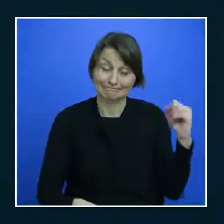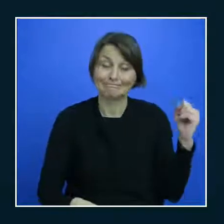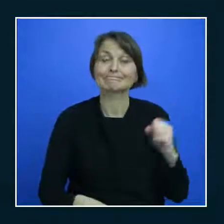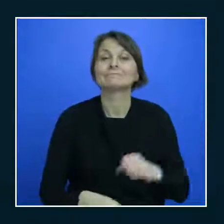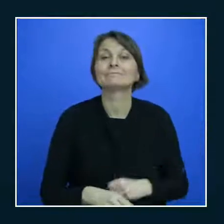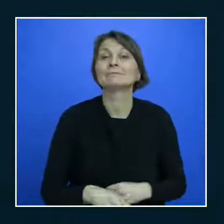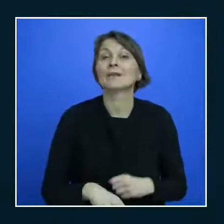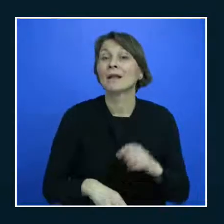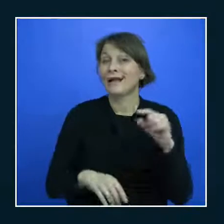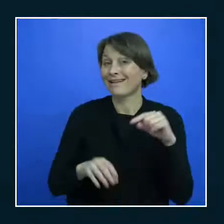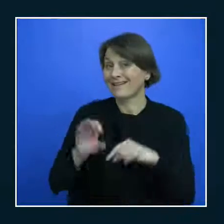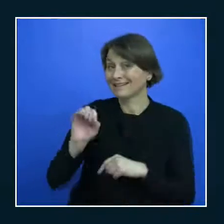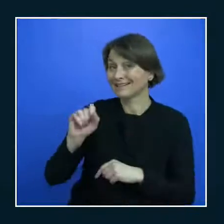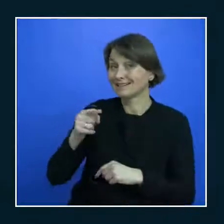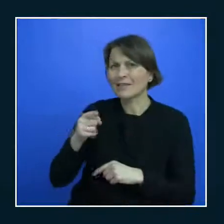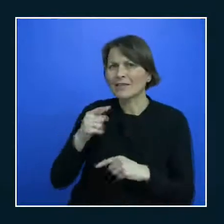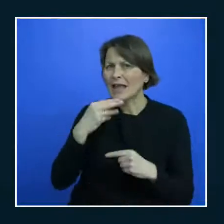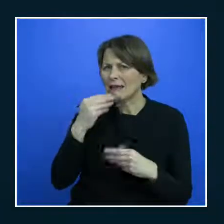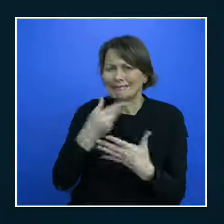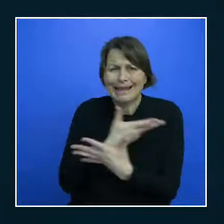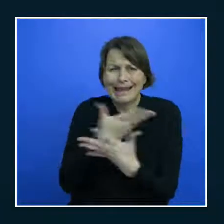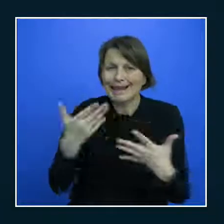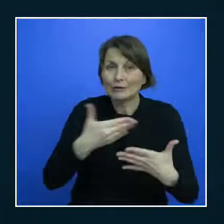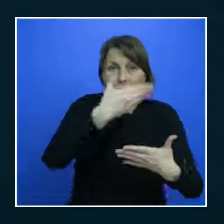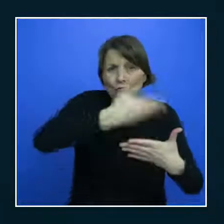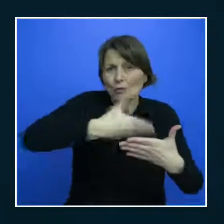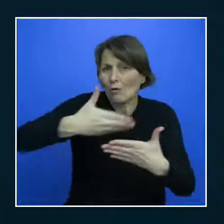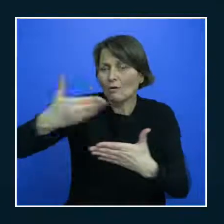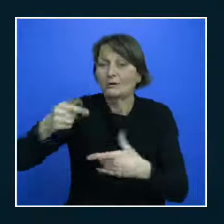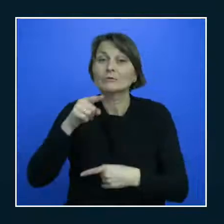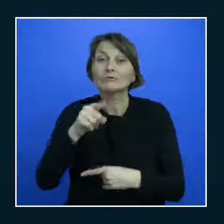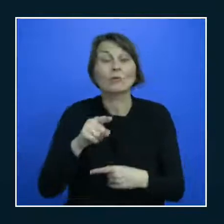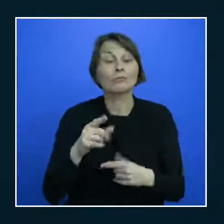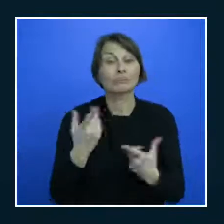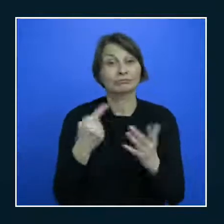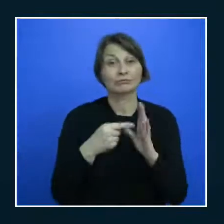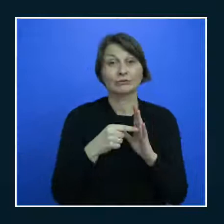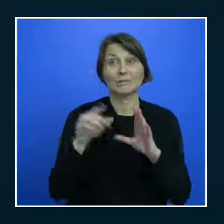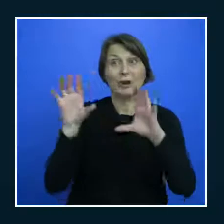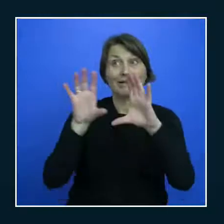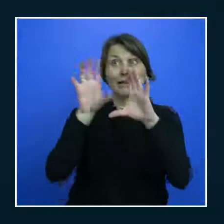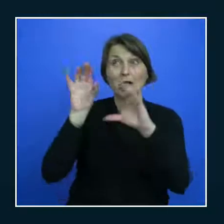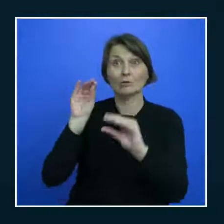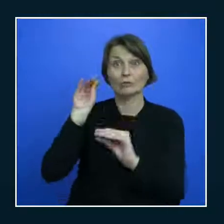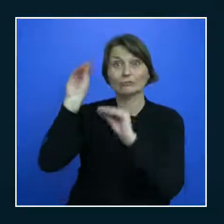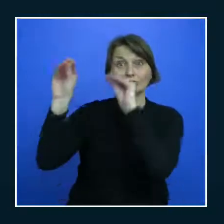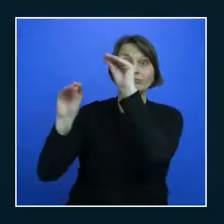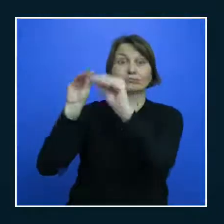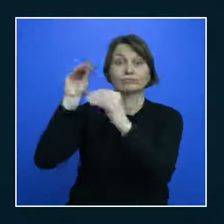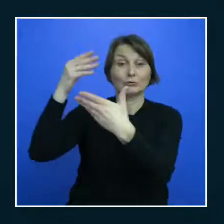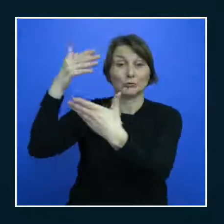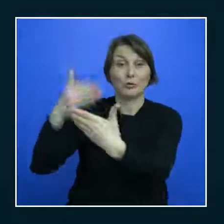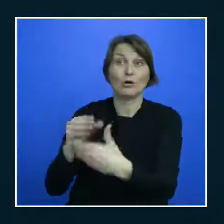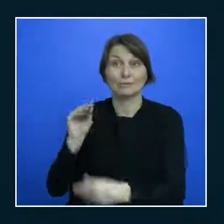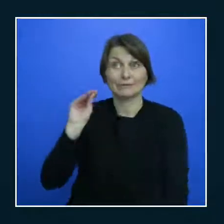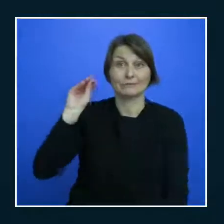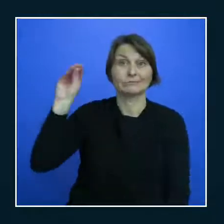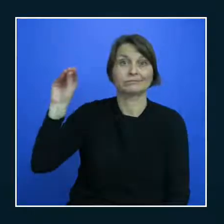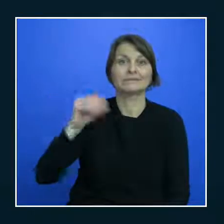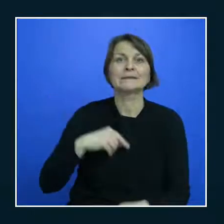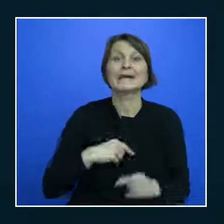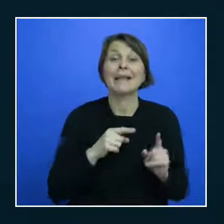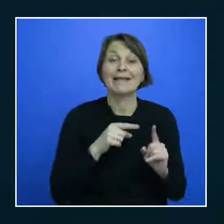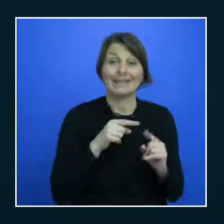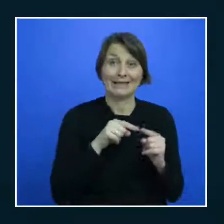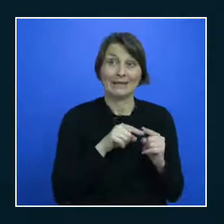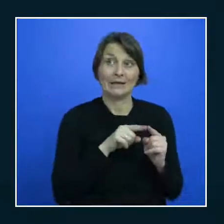it's pointed at all your documents. You can have a bunch of documents on blob storage, for example, and you point the indexer at it, and it